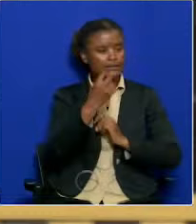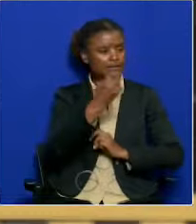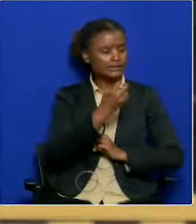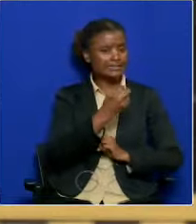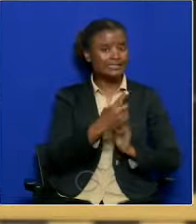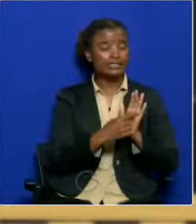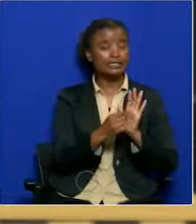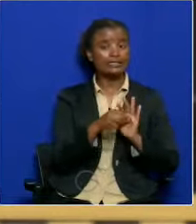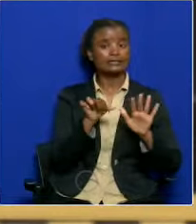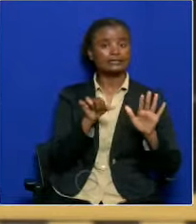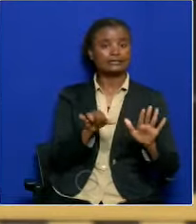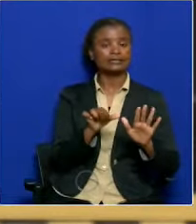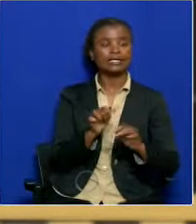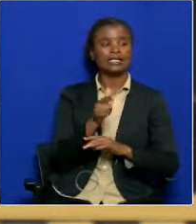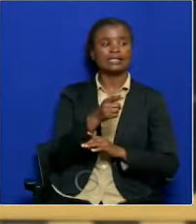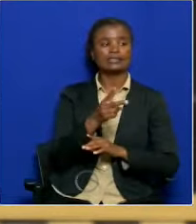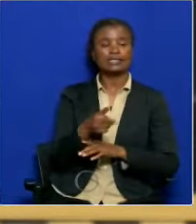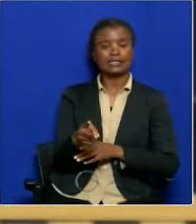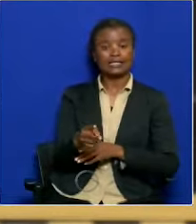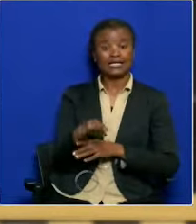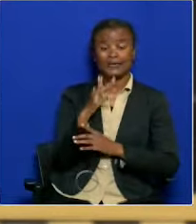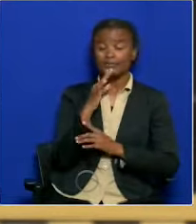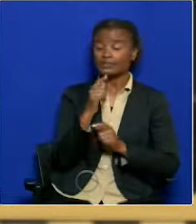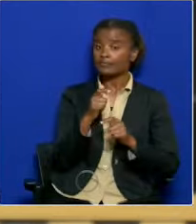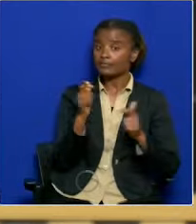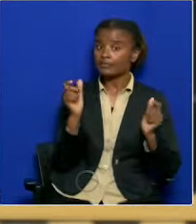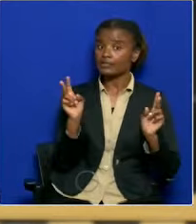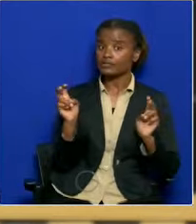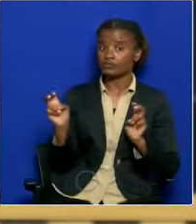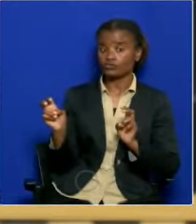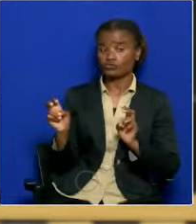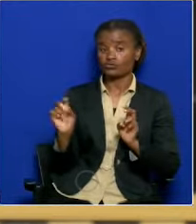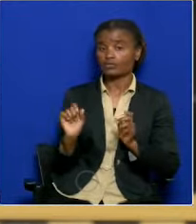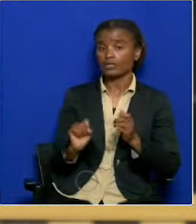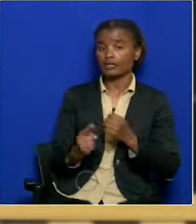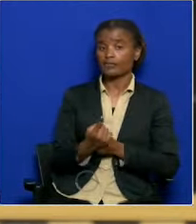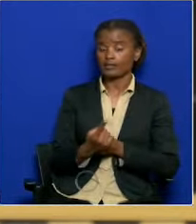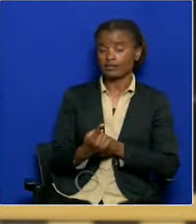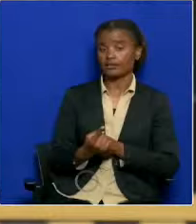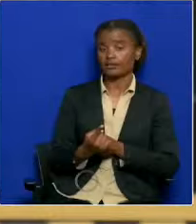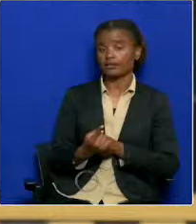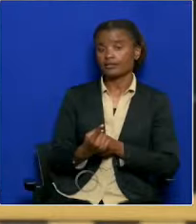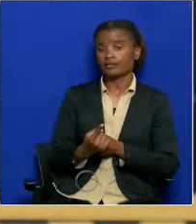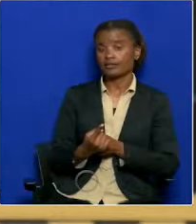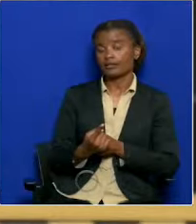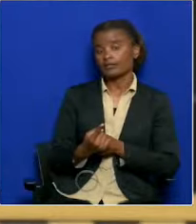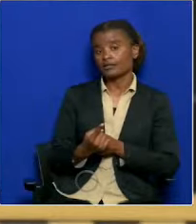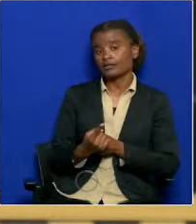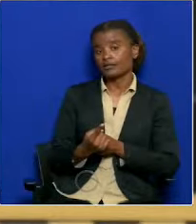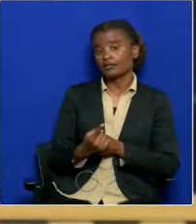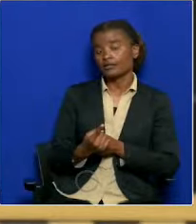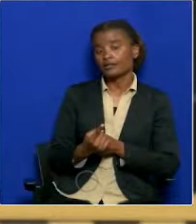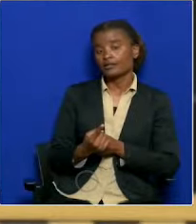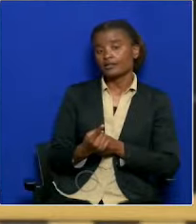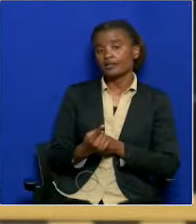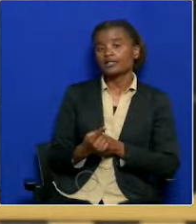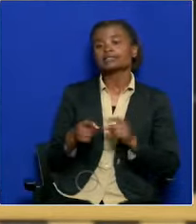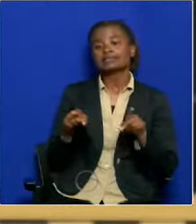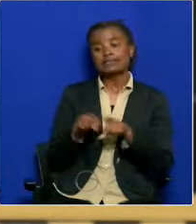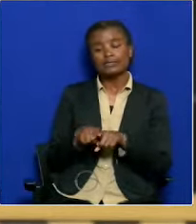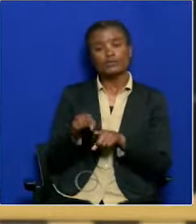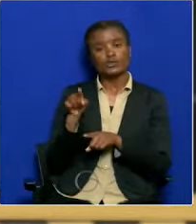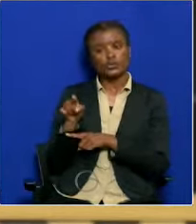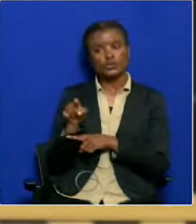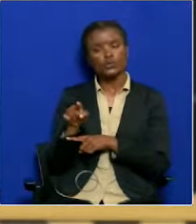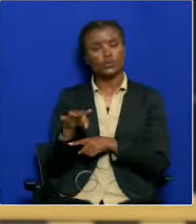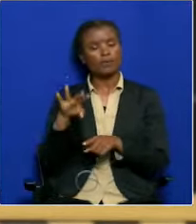on. It is of big moment that is happening. And it's of big moment to you when you find out